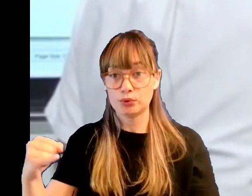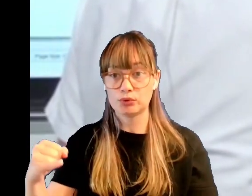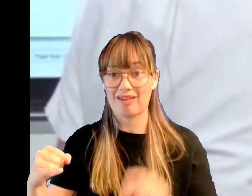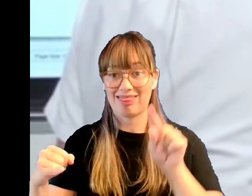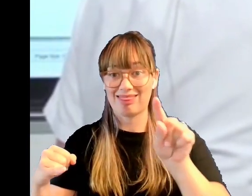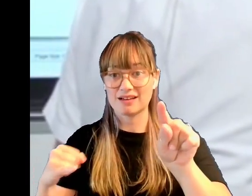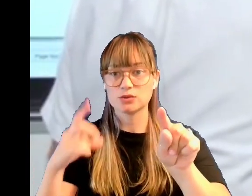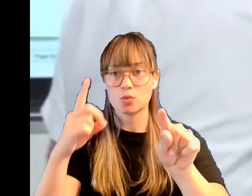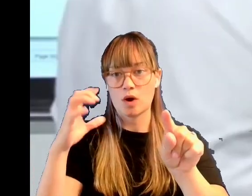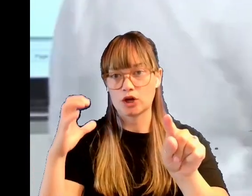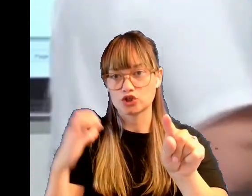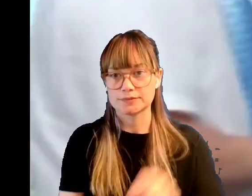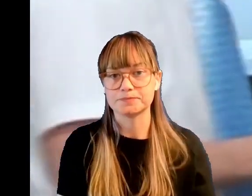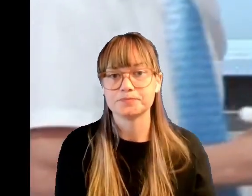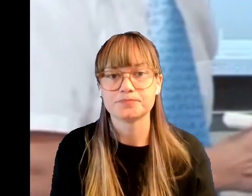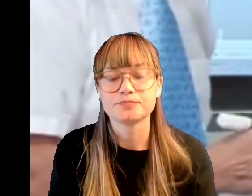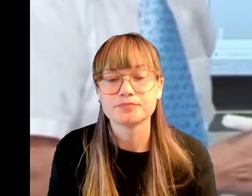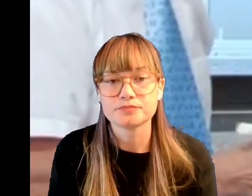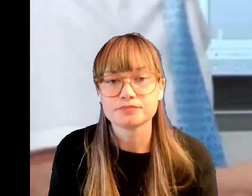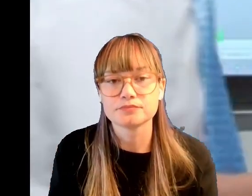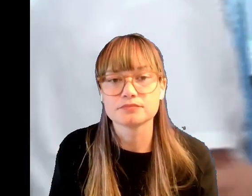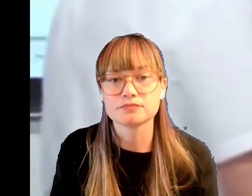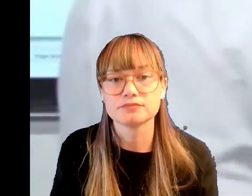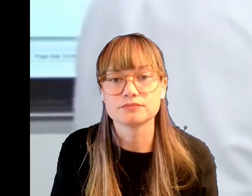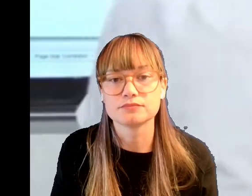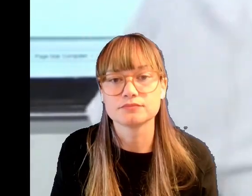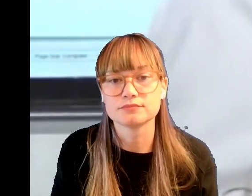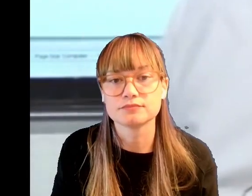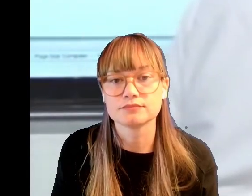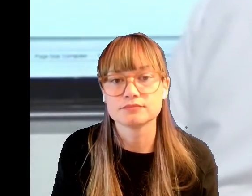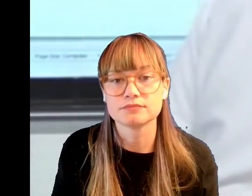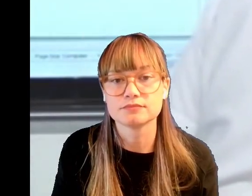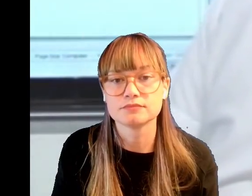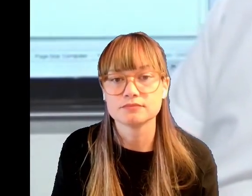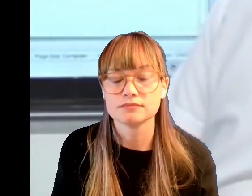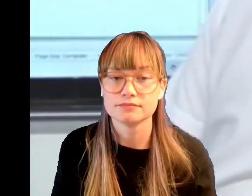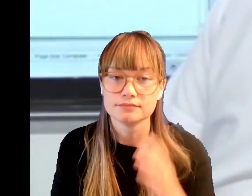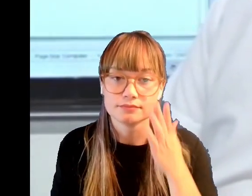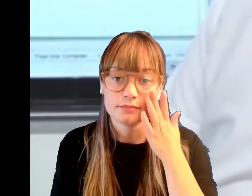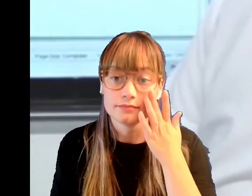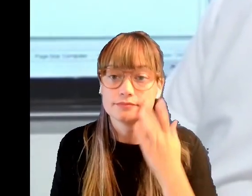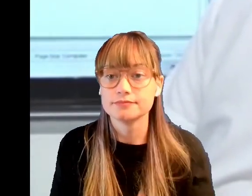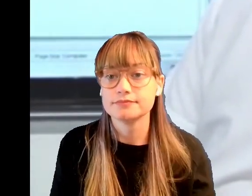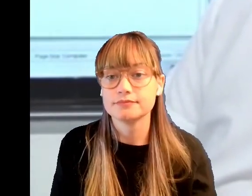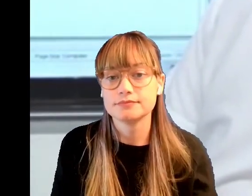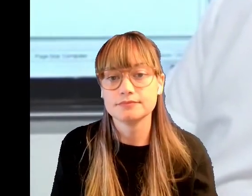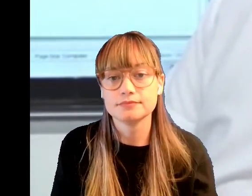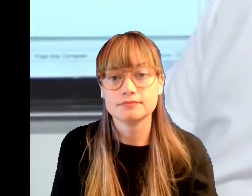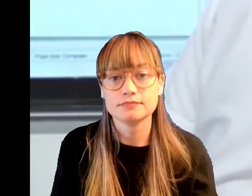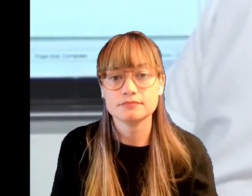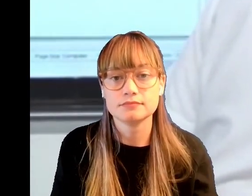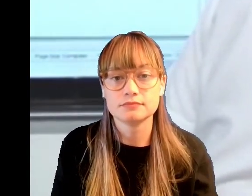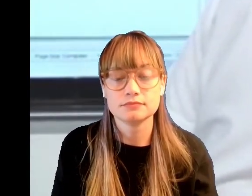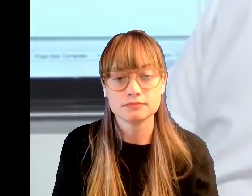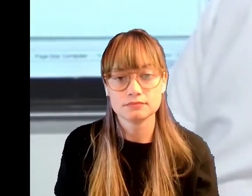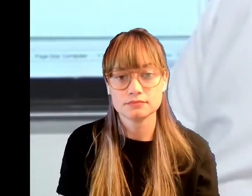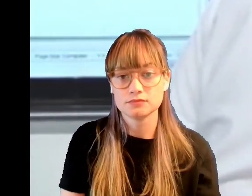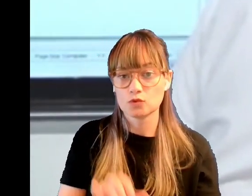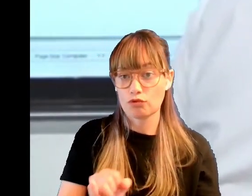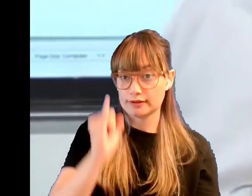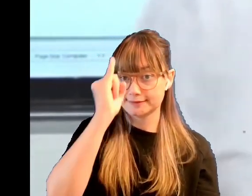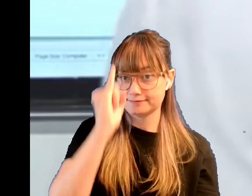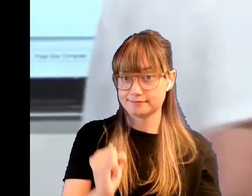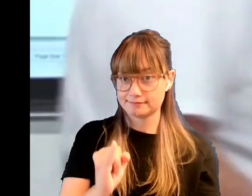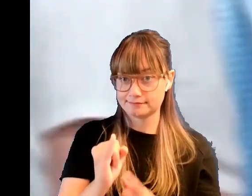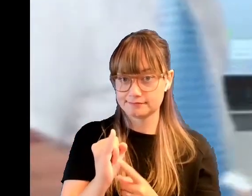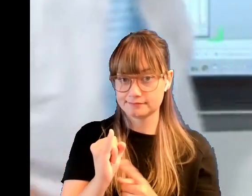0, 100. Okay? But if I come out here to this